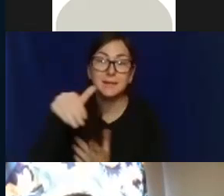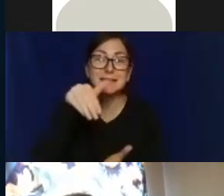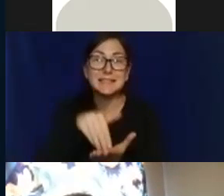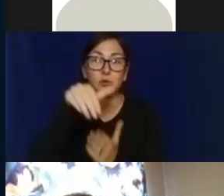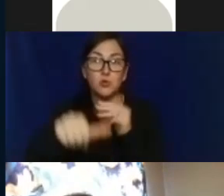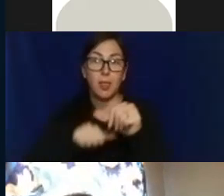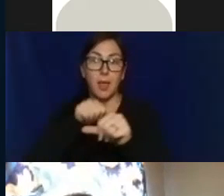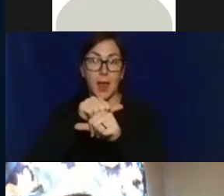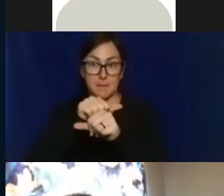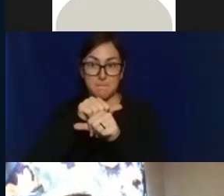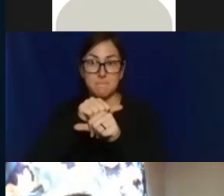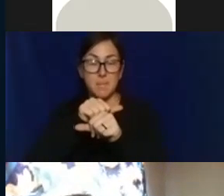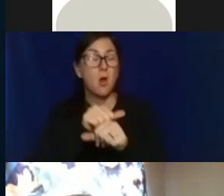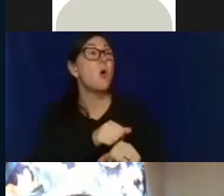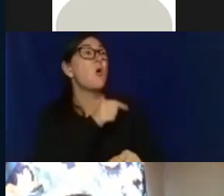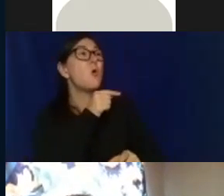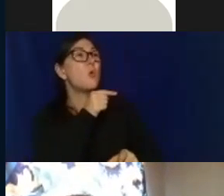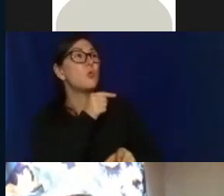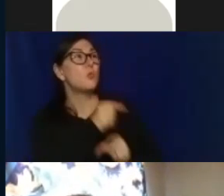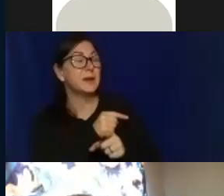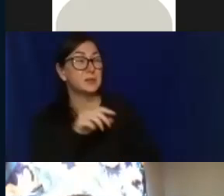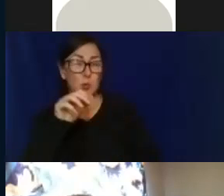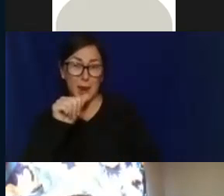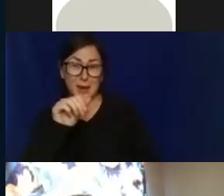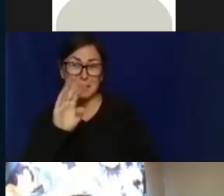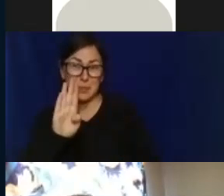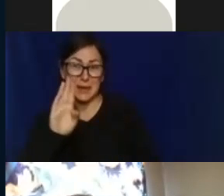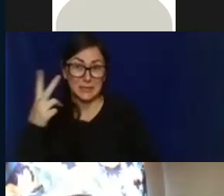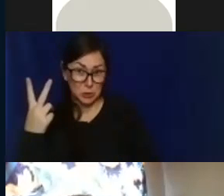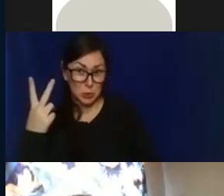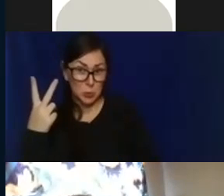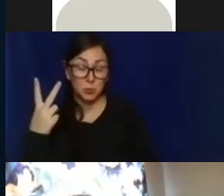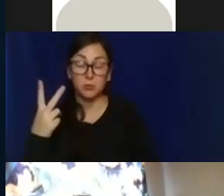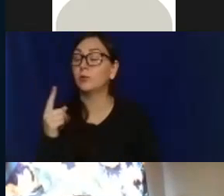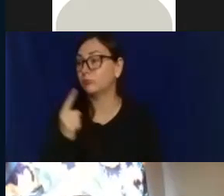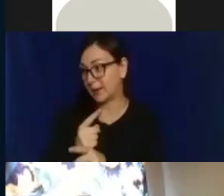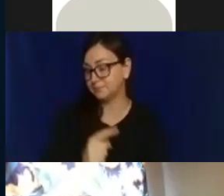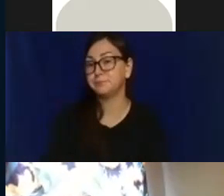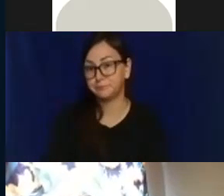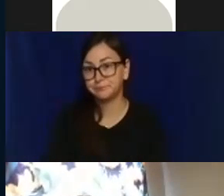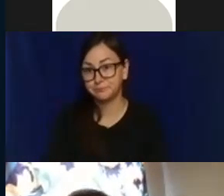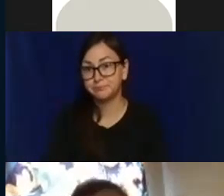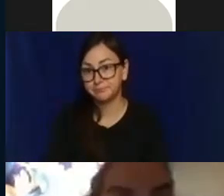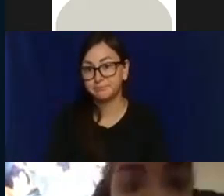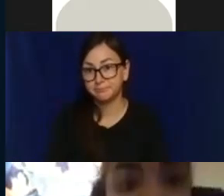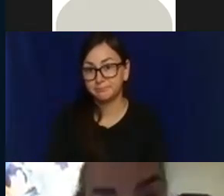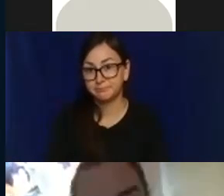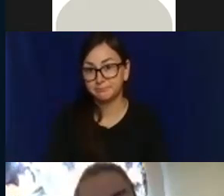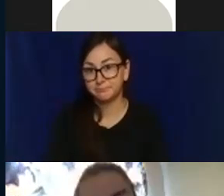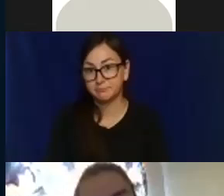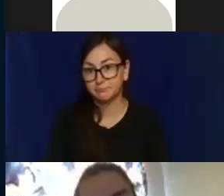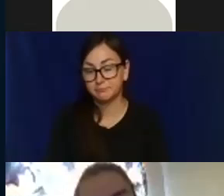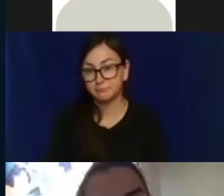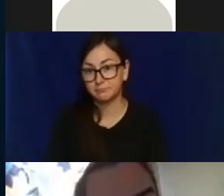Yeah. Okay. So in Okay. that case, it would just be AB2. AB2, exactly. Okay. So you all, when